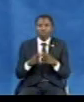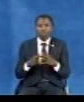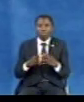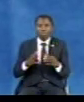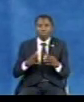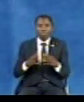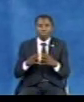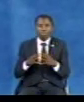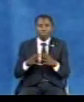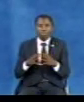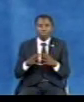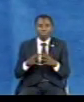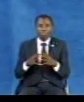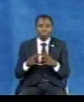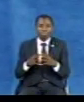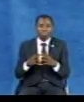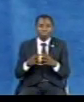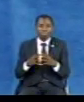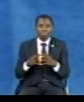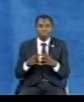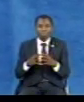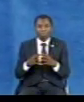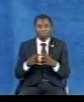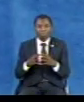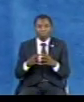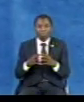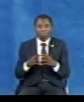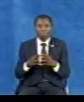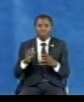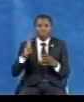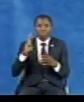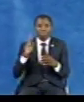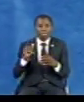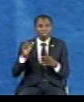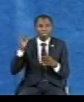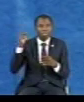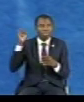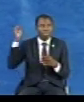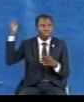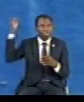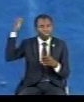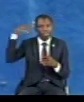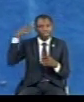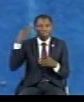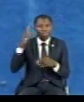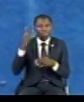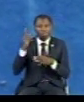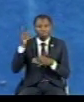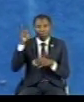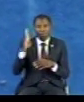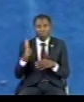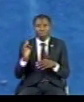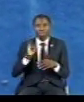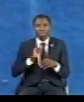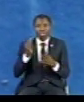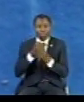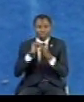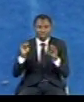is Risakwe Blessing. By the grace of God, Christ has saved me some years ago before